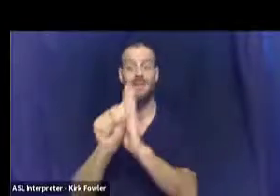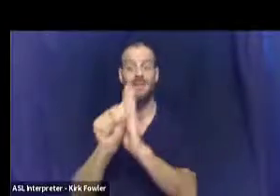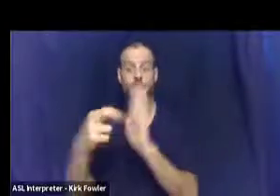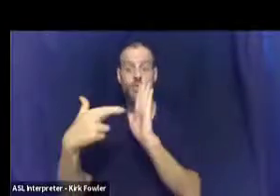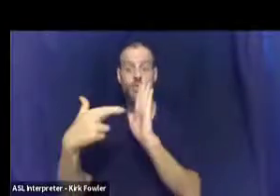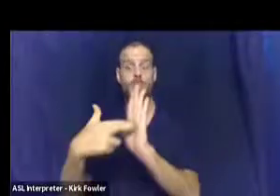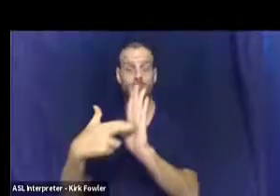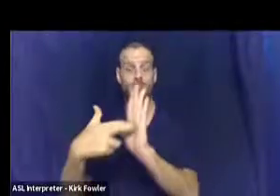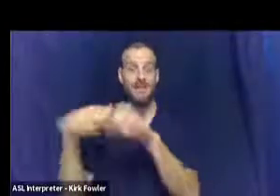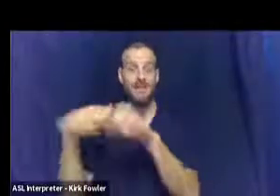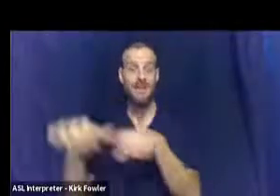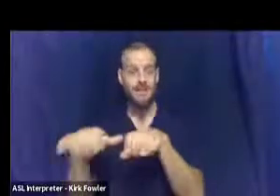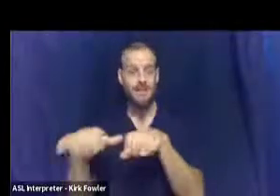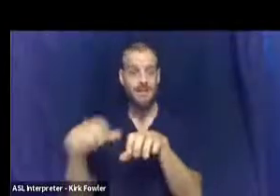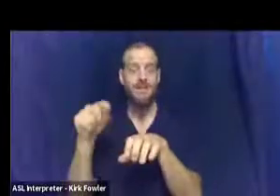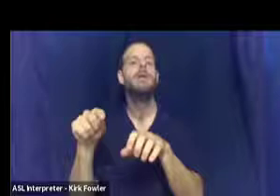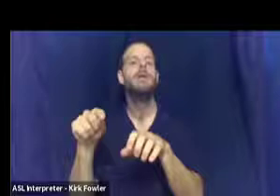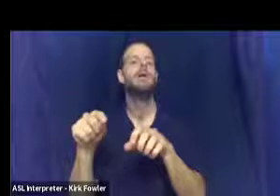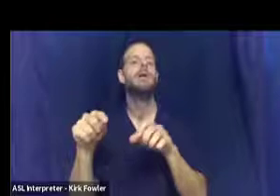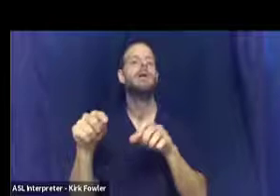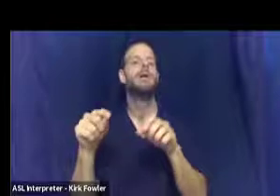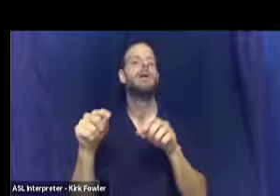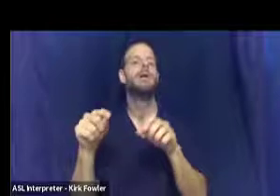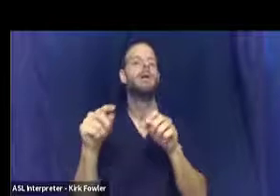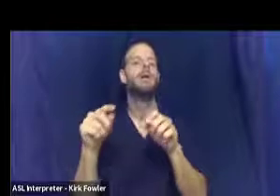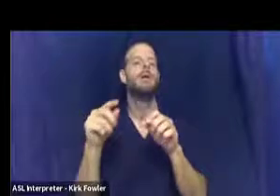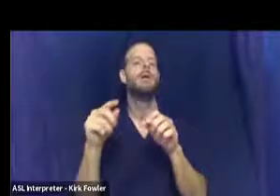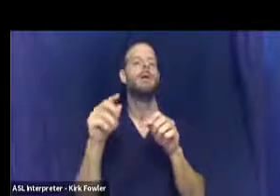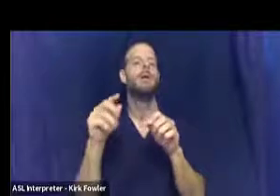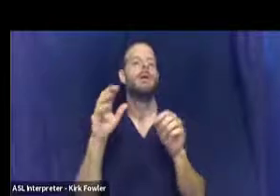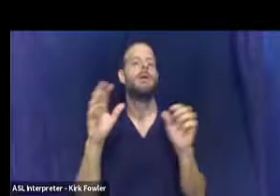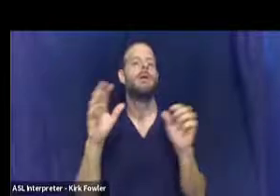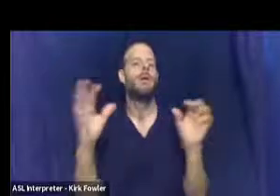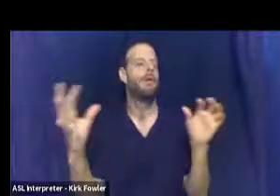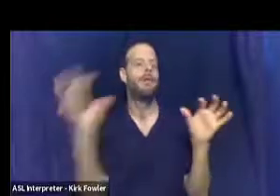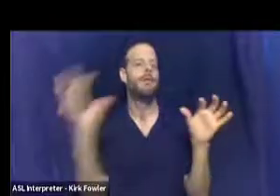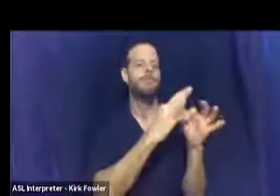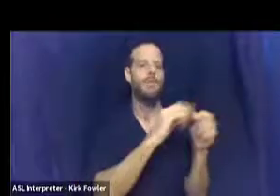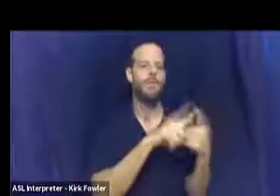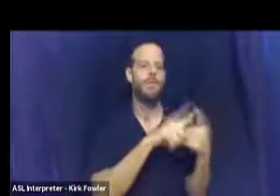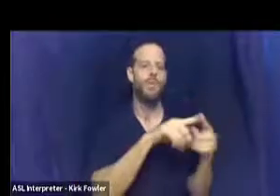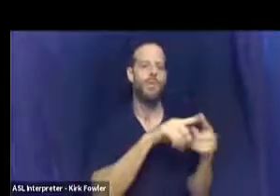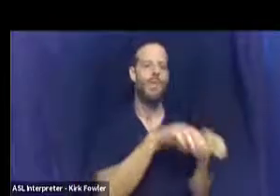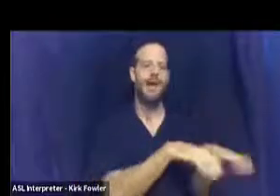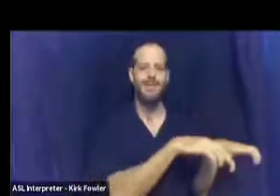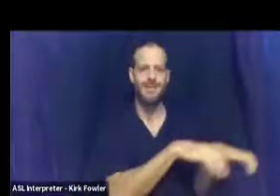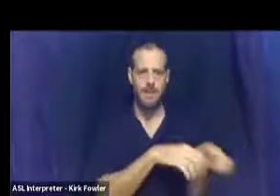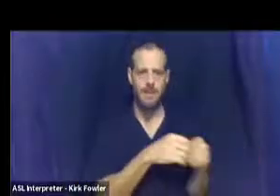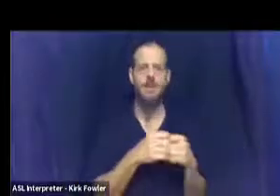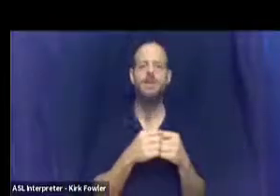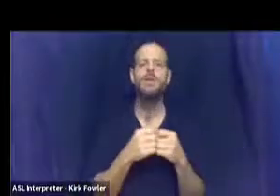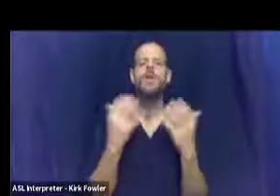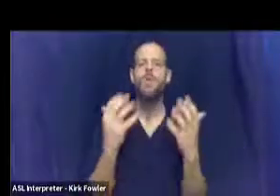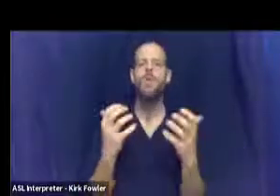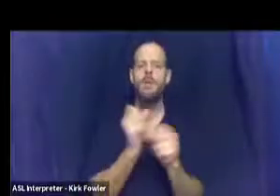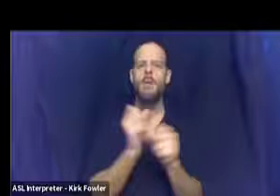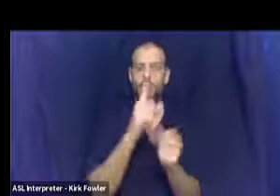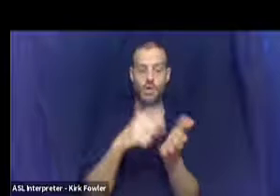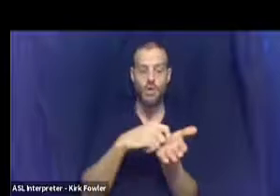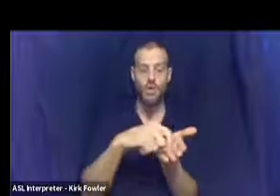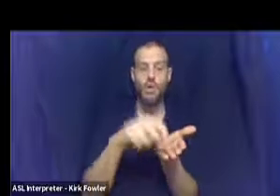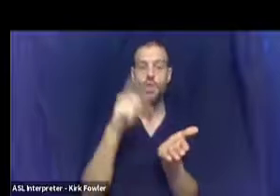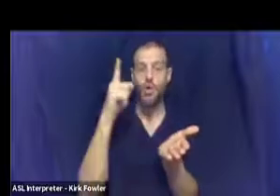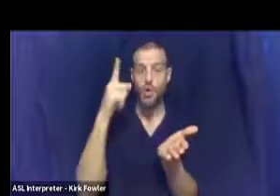by matching it to another item or an item on the door, wherever they're going. So you always want to make sure there's a concrete way to measure whether